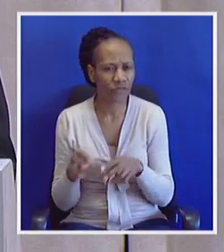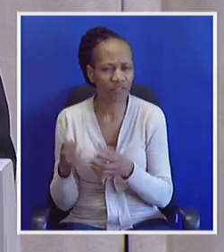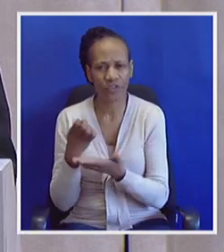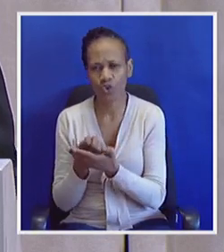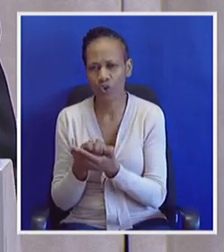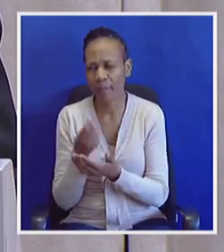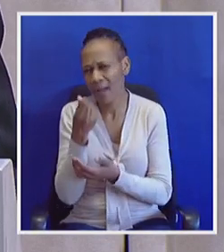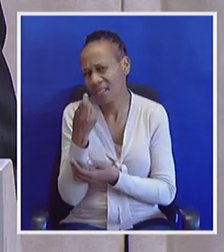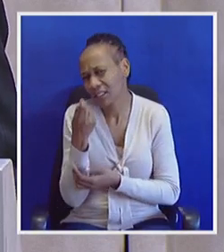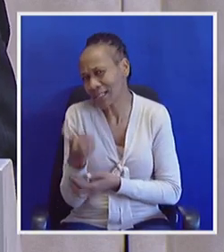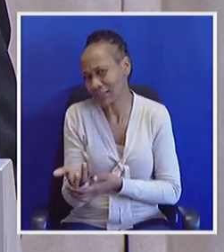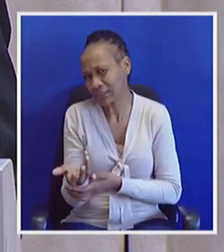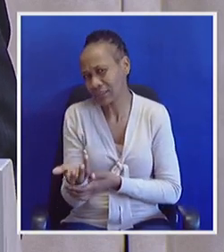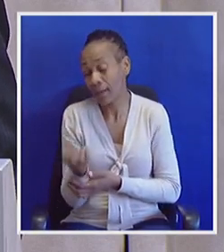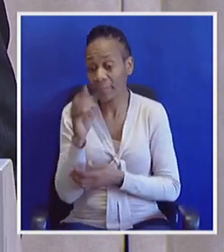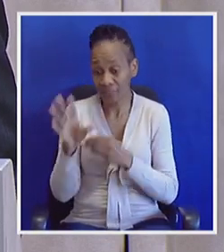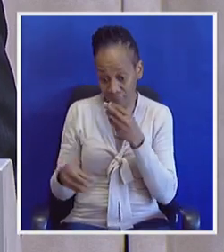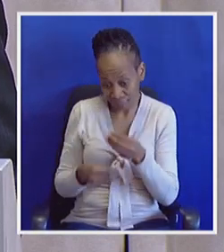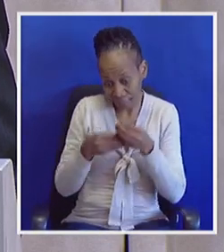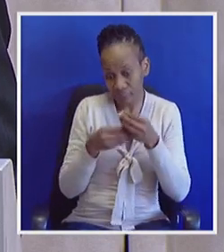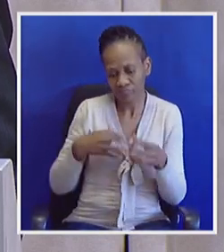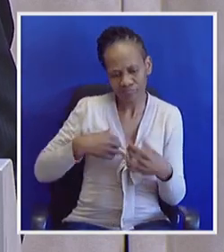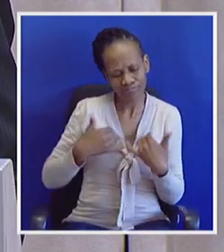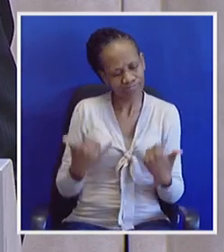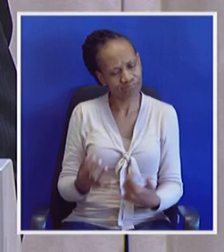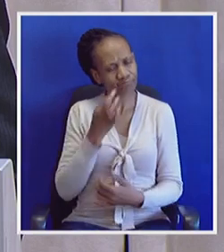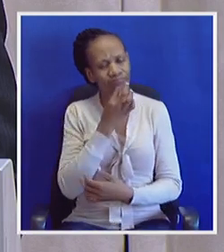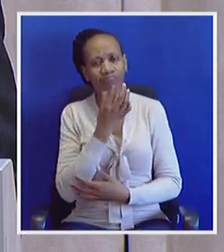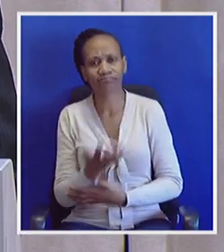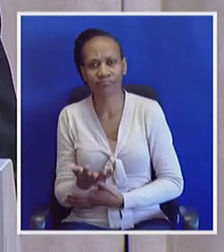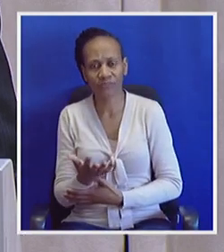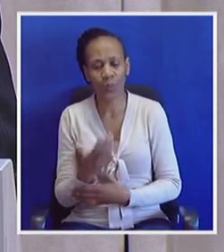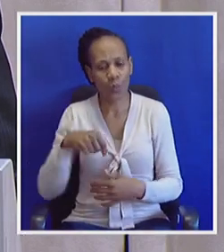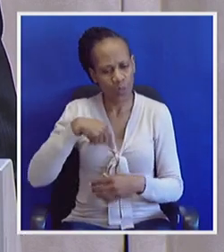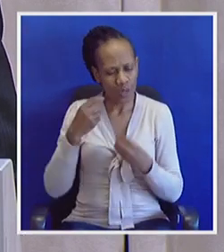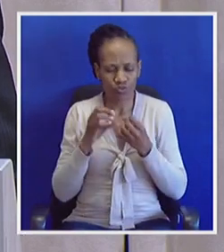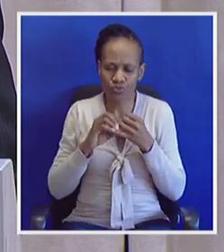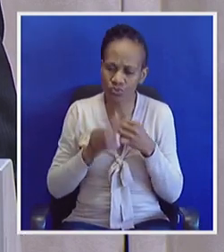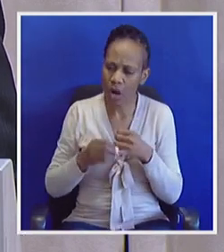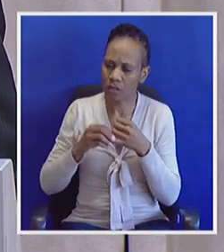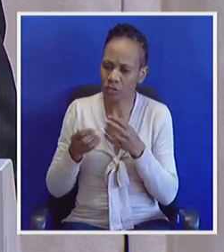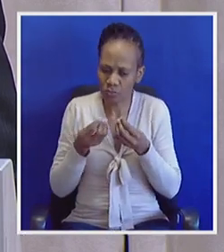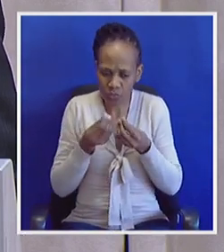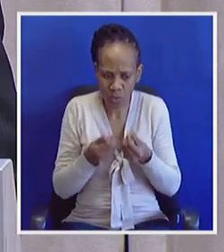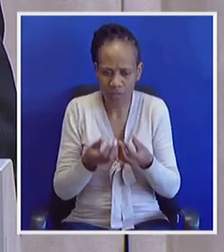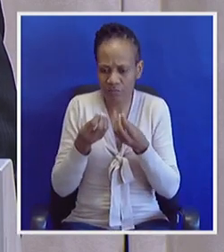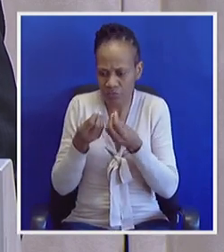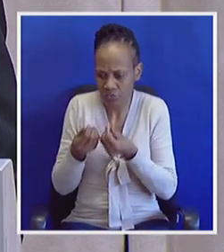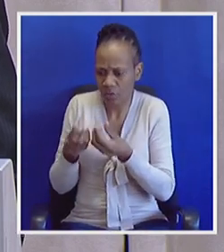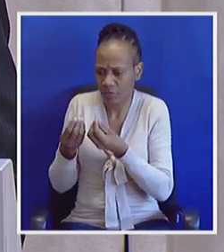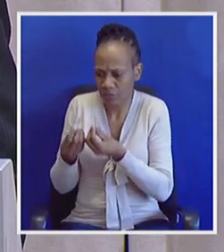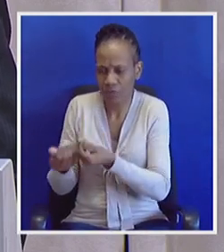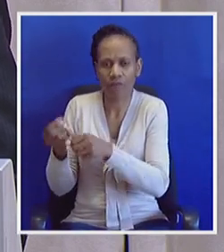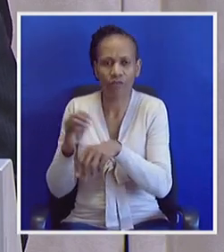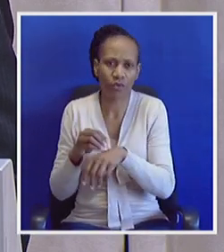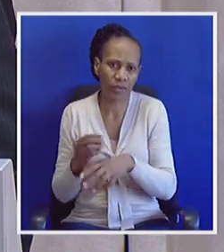economy. Notwithstanding that, we are saying we are addressing all those problems. We are addressing